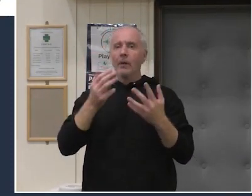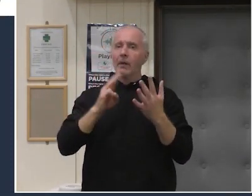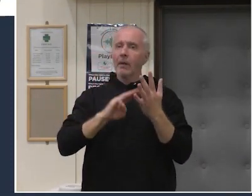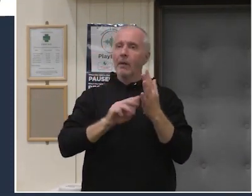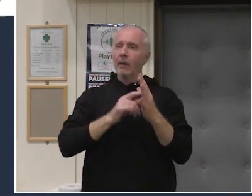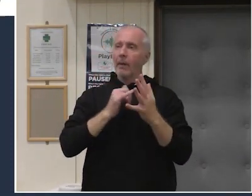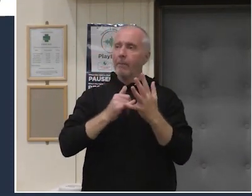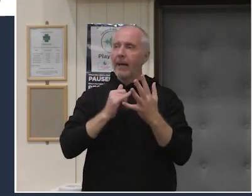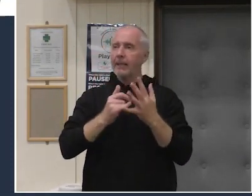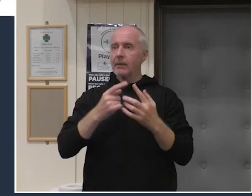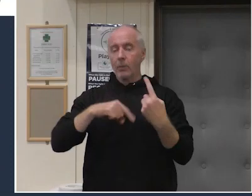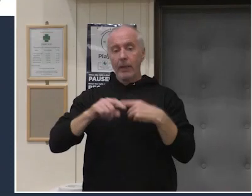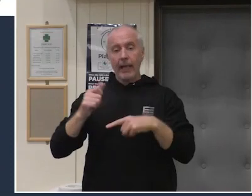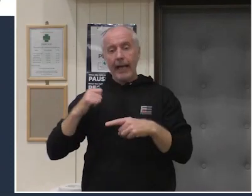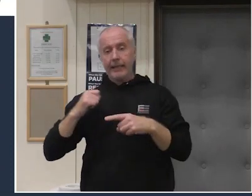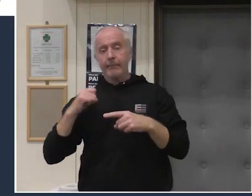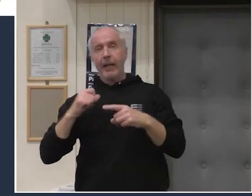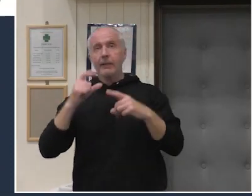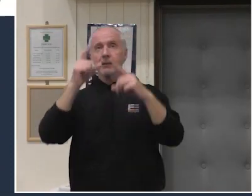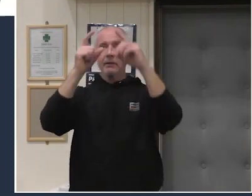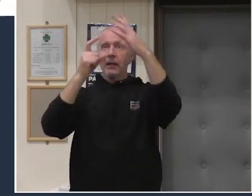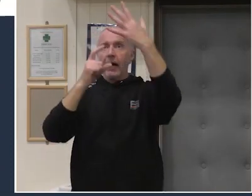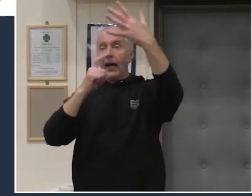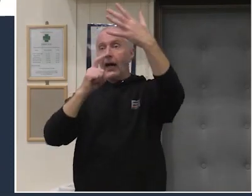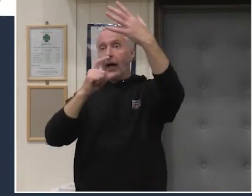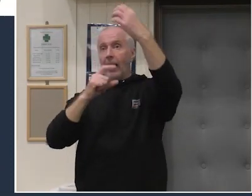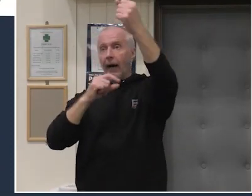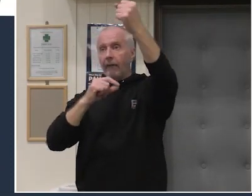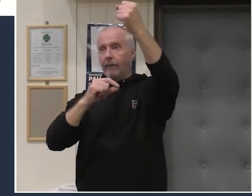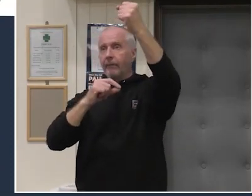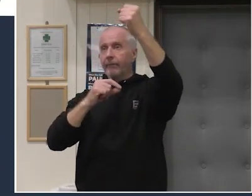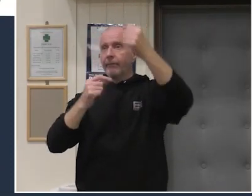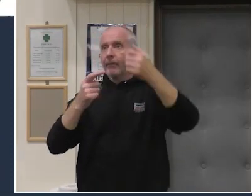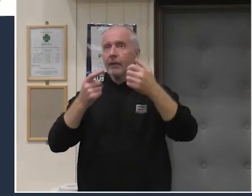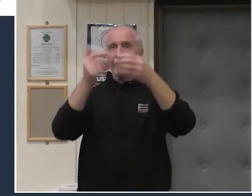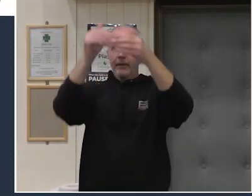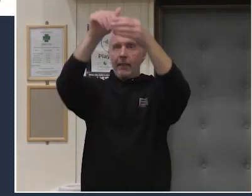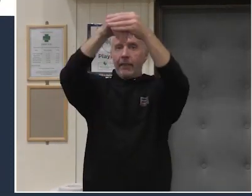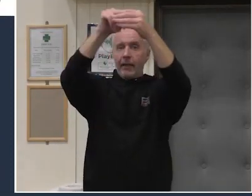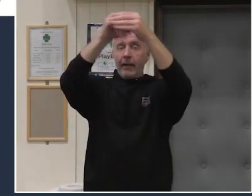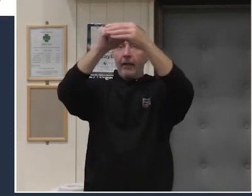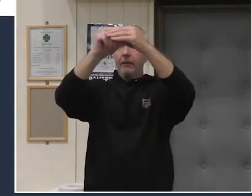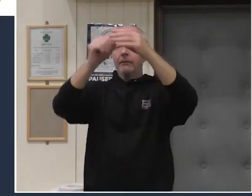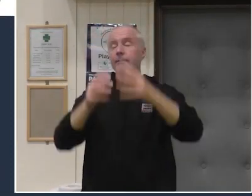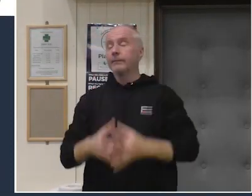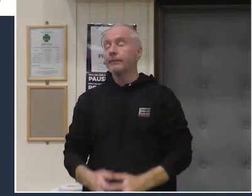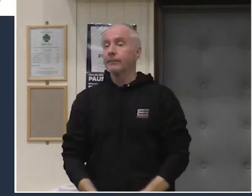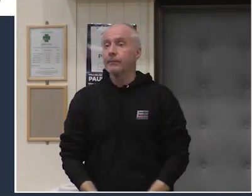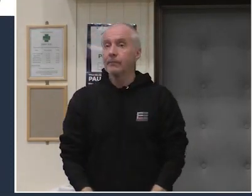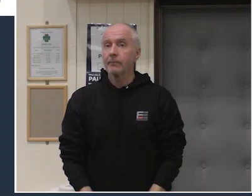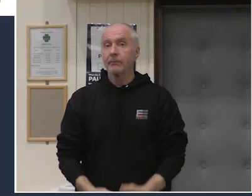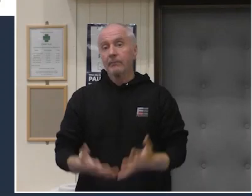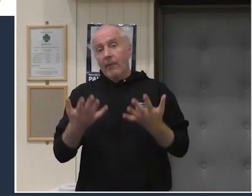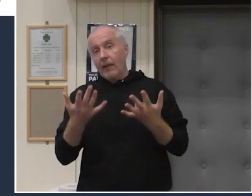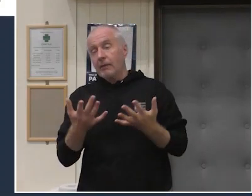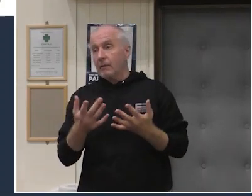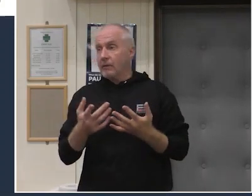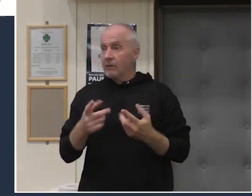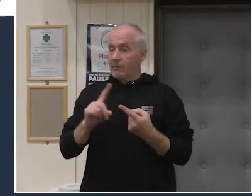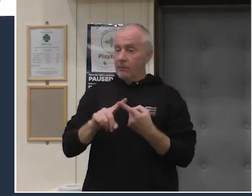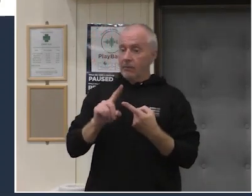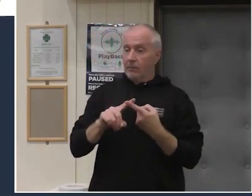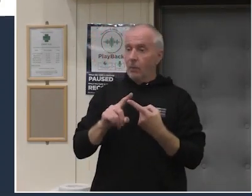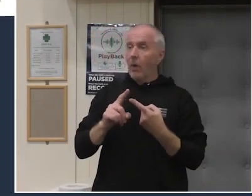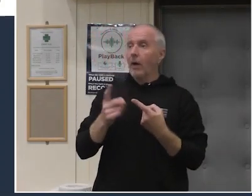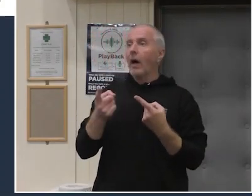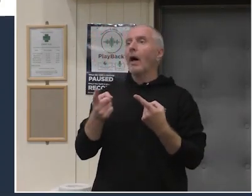this particular galaxy cluster to have housed within it. So there's another way that we can